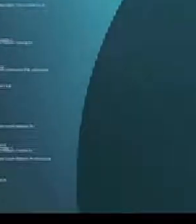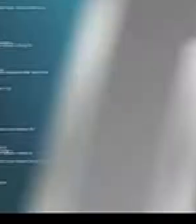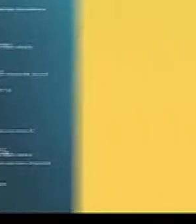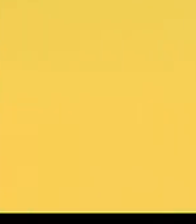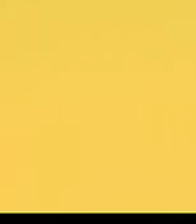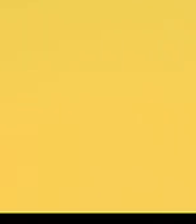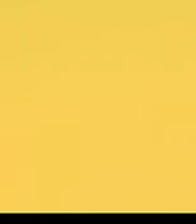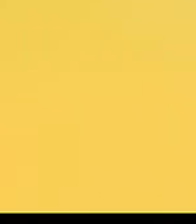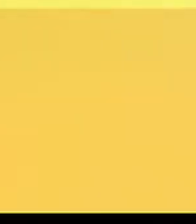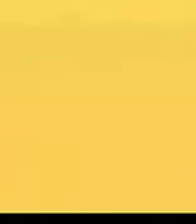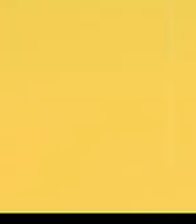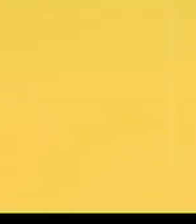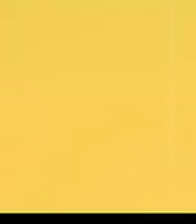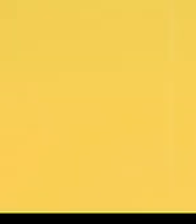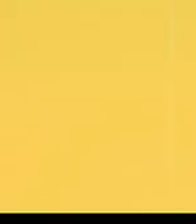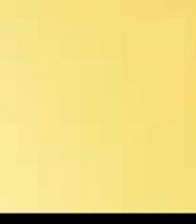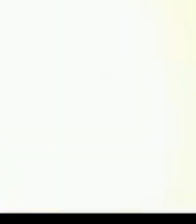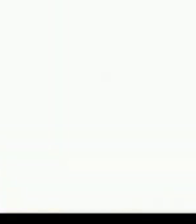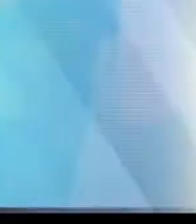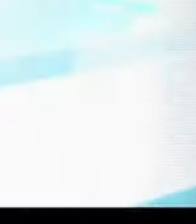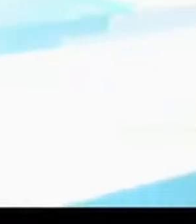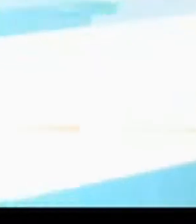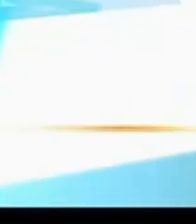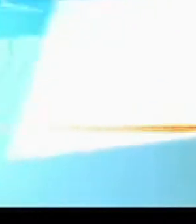Now in HD.